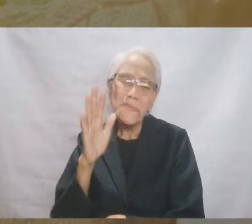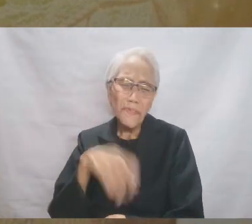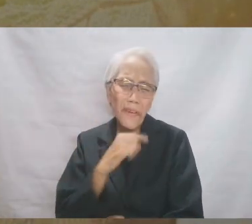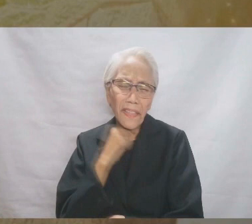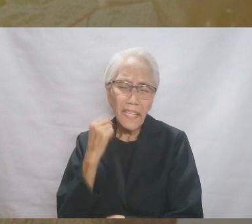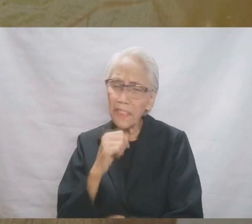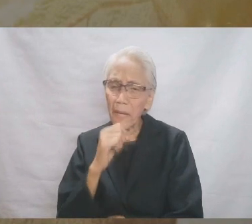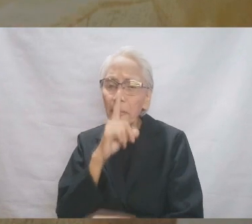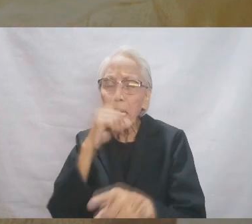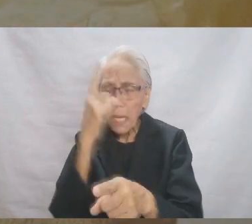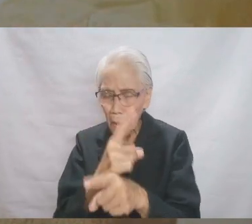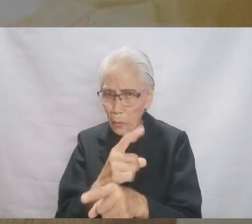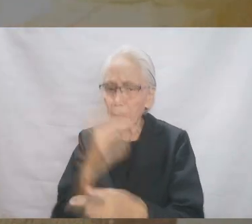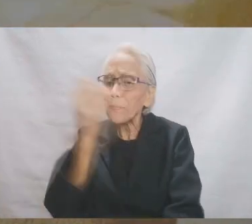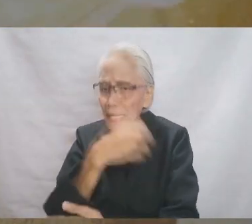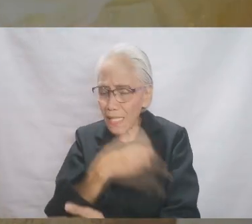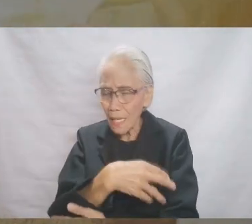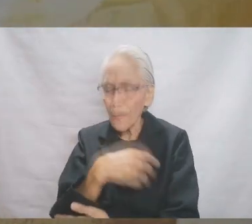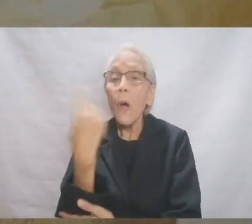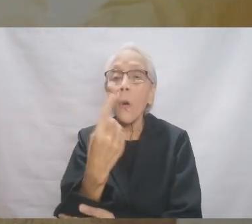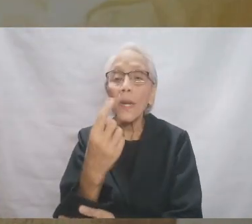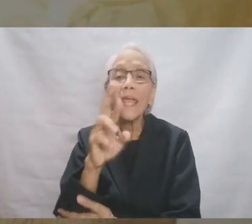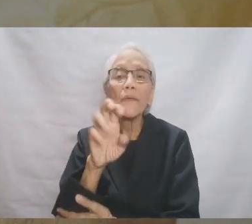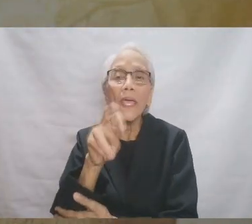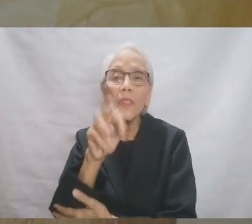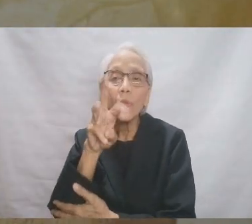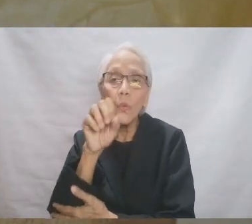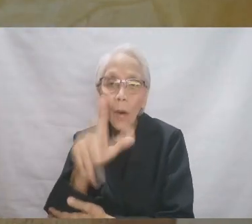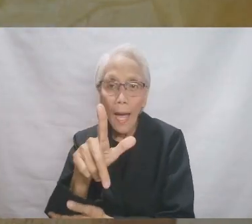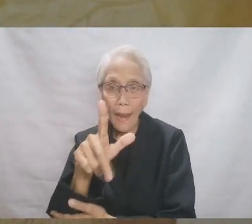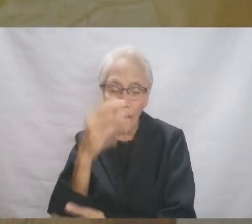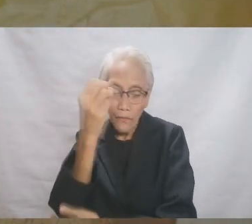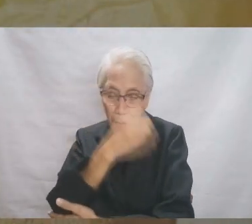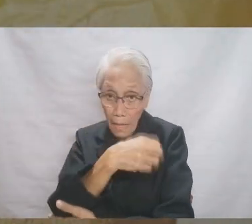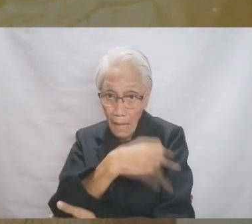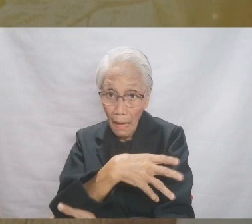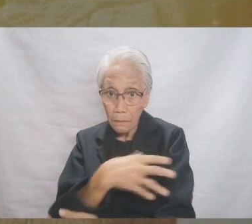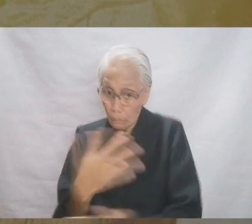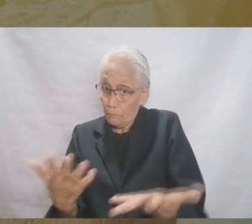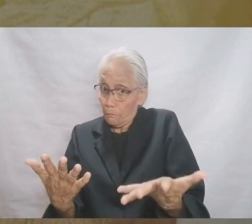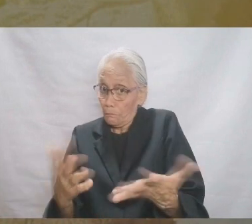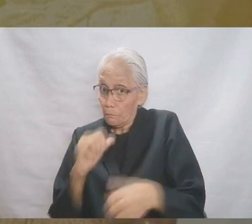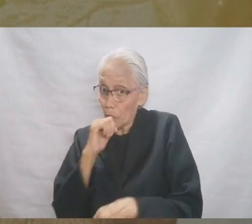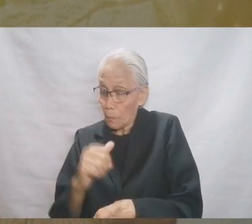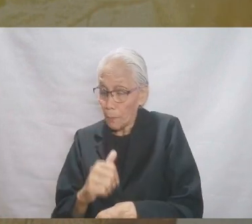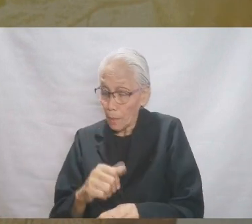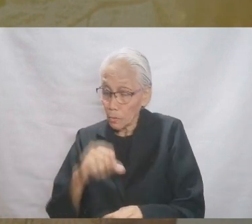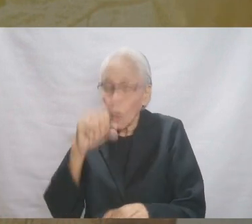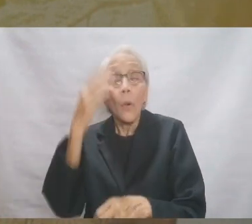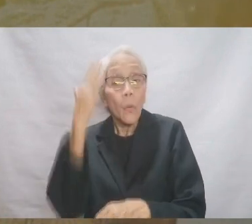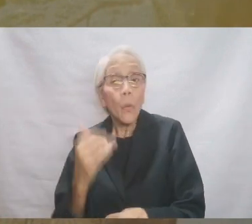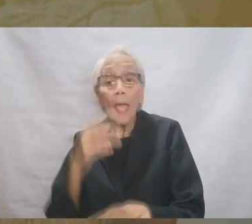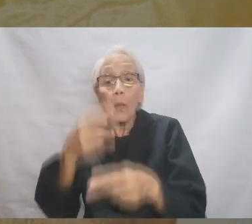Sinasabi ng iba, Father, hindi naman talaga baptism yun, eh, renewal lang ng binyag. Eh, hindi pala, eh. Then don't